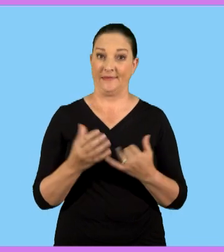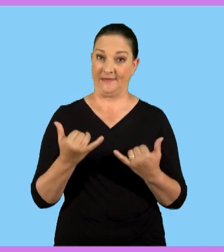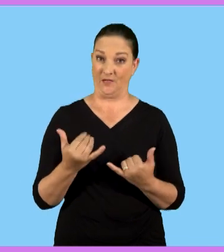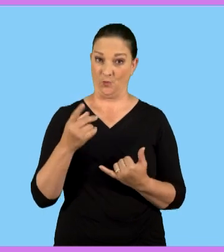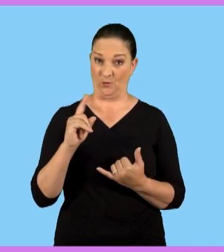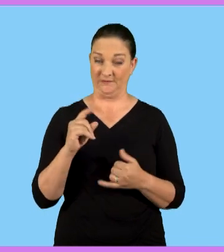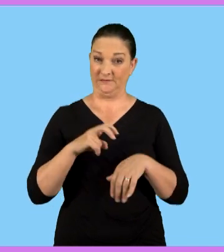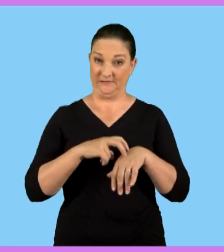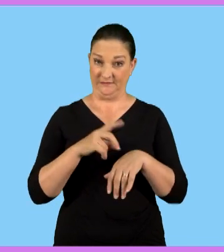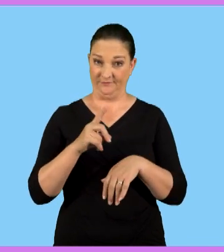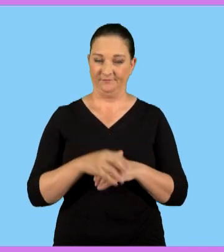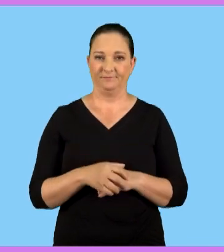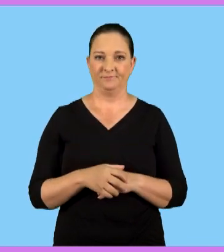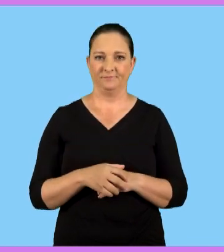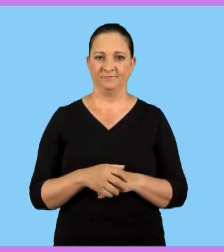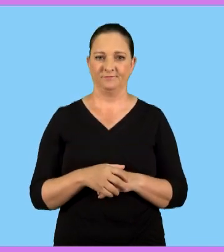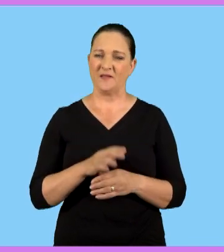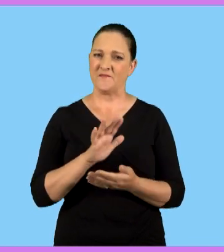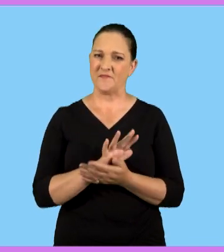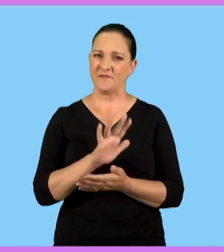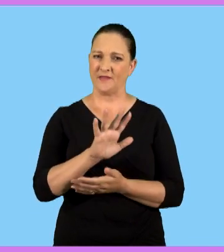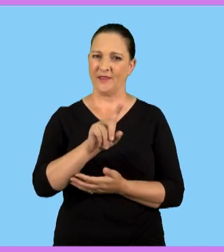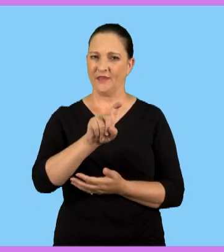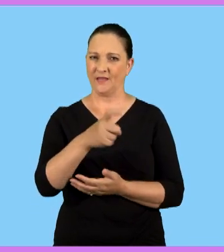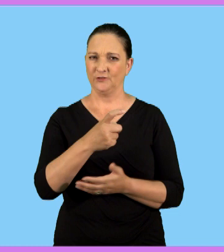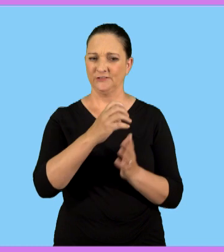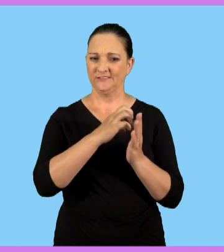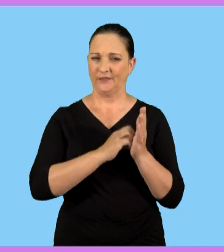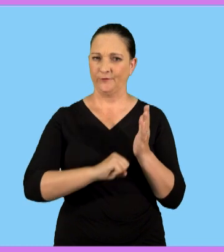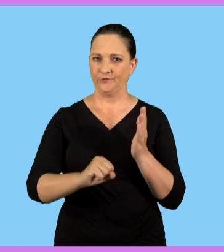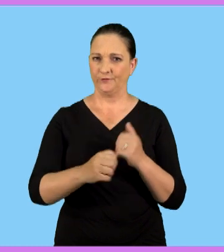I now need to take away 15,000 Rand. So,